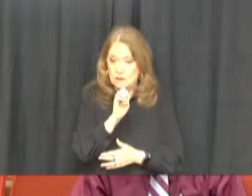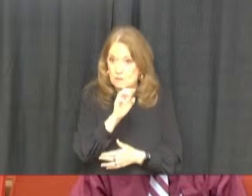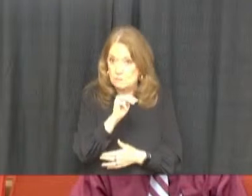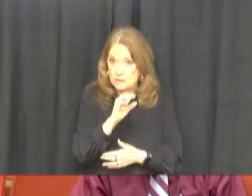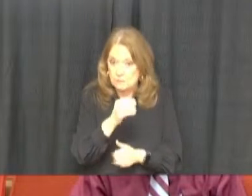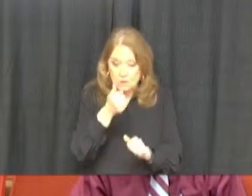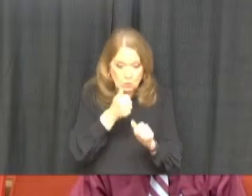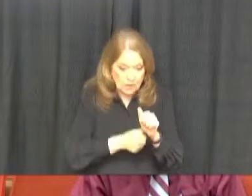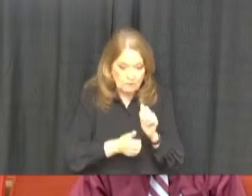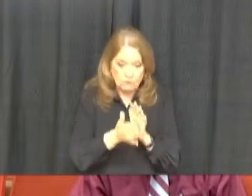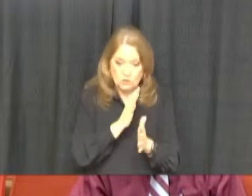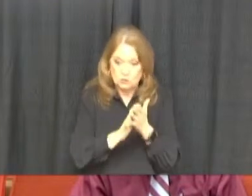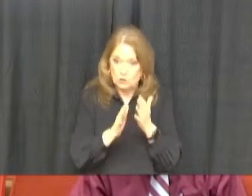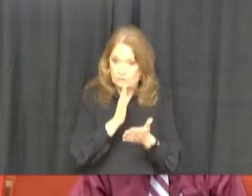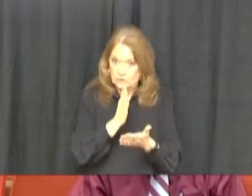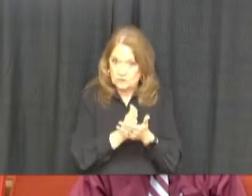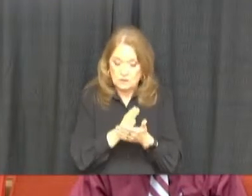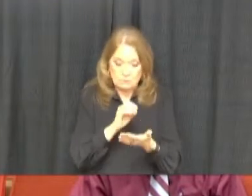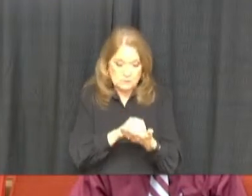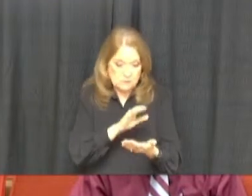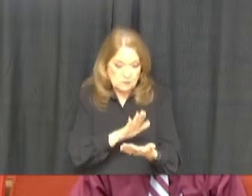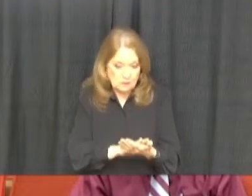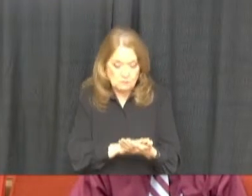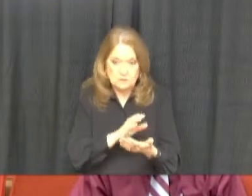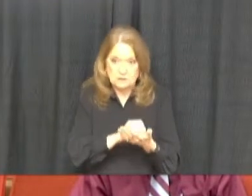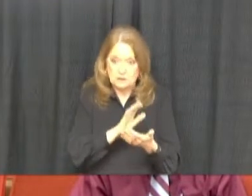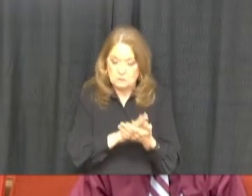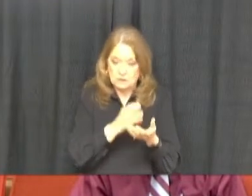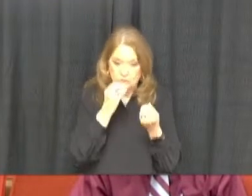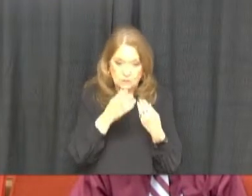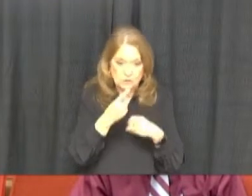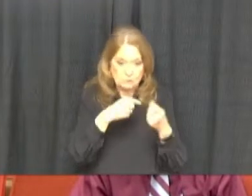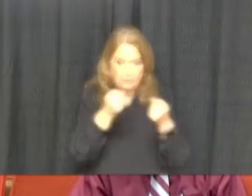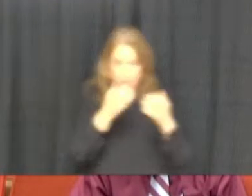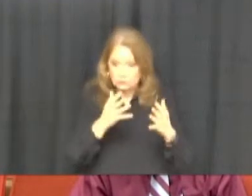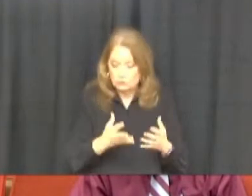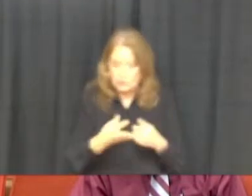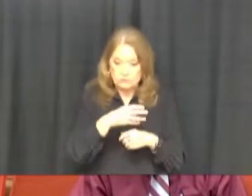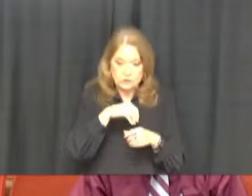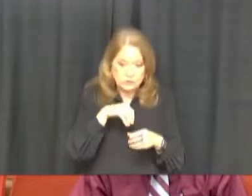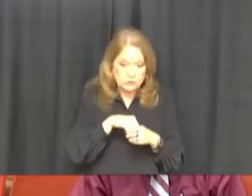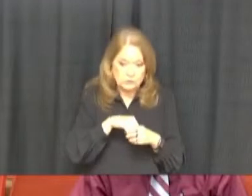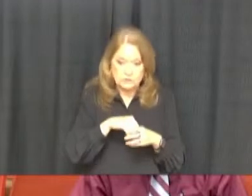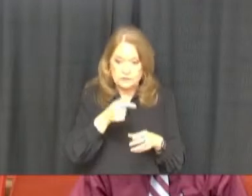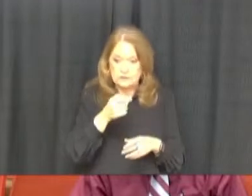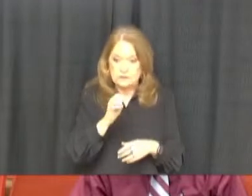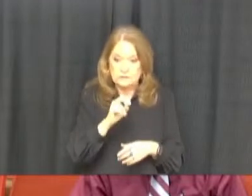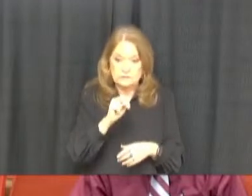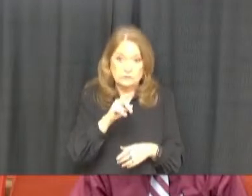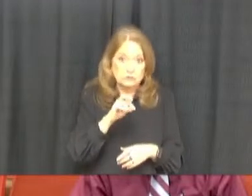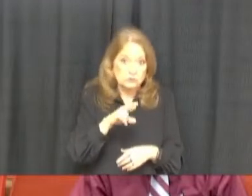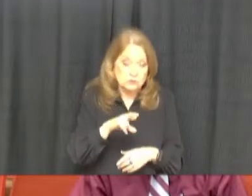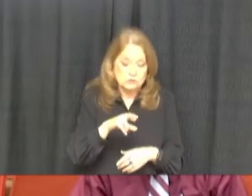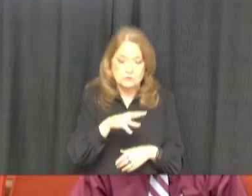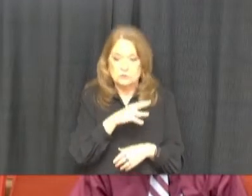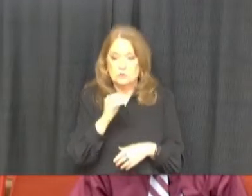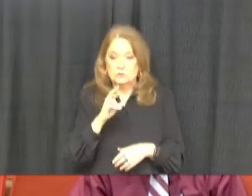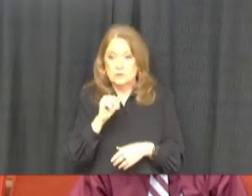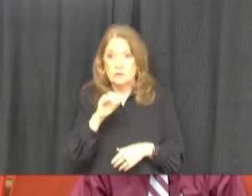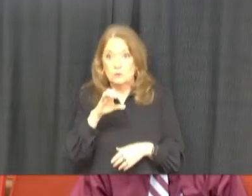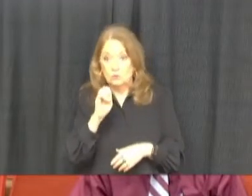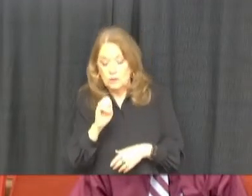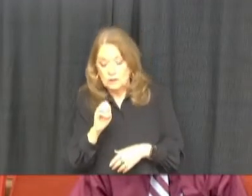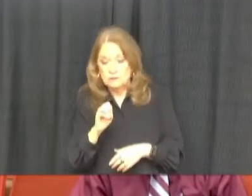Every traffic stop is documented. That documents information about the driver, to include gender and race.